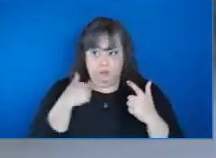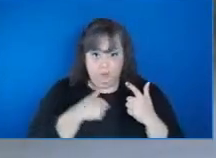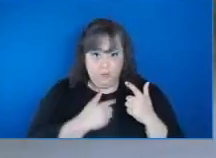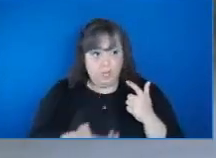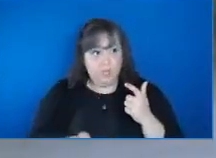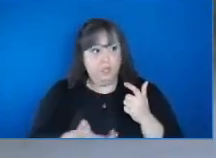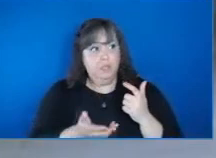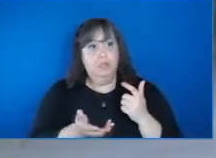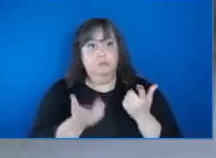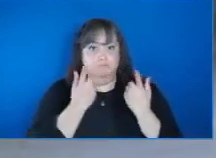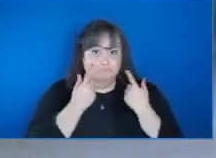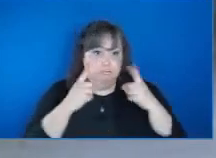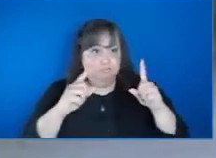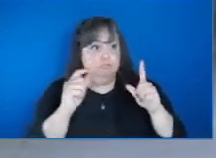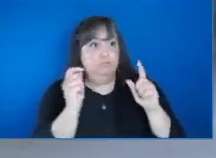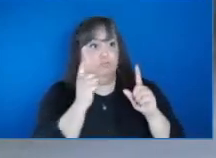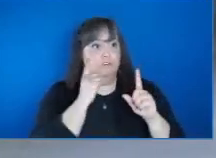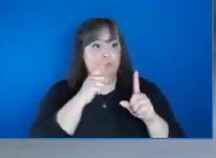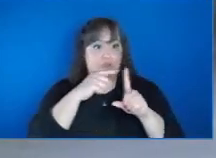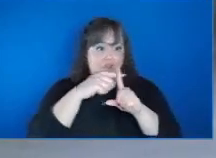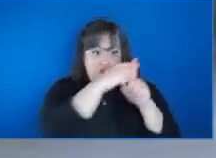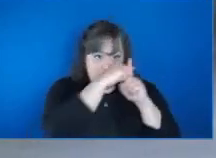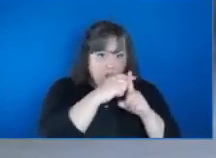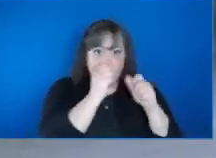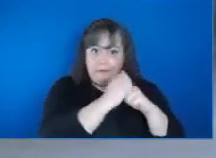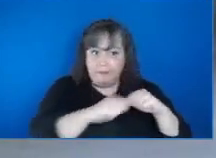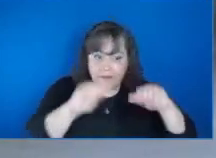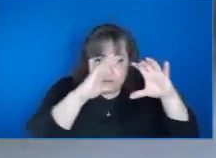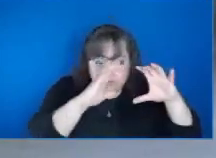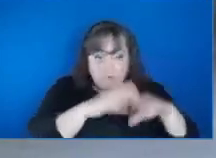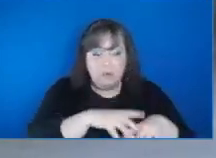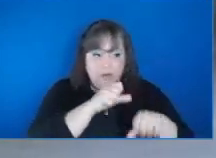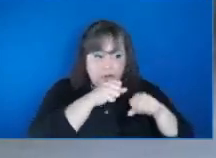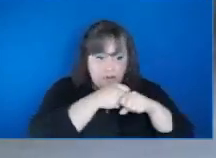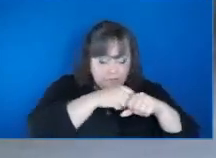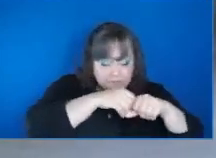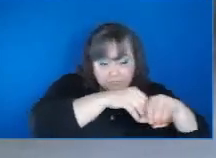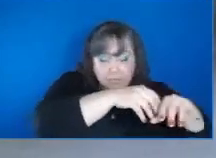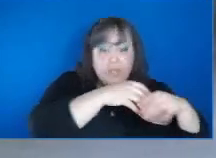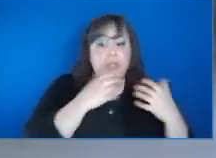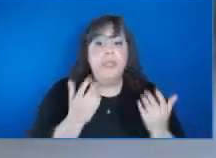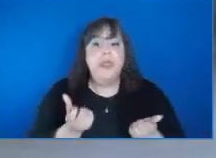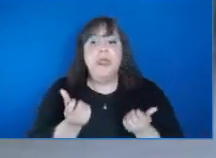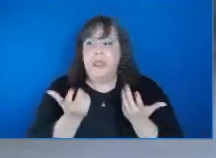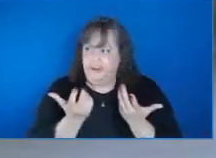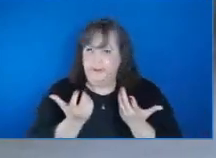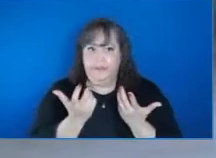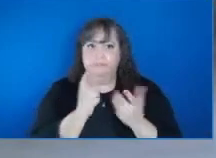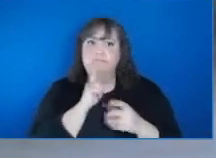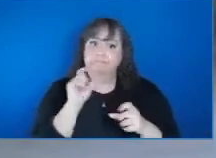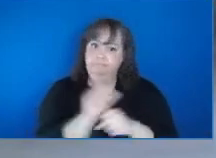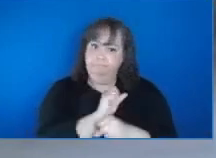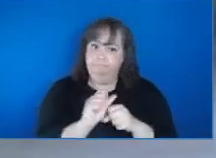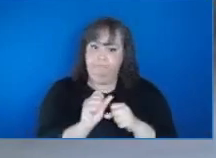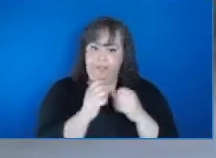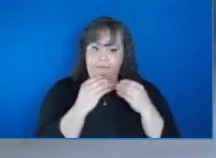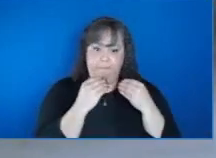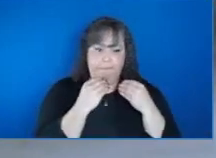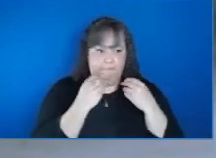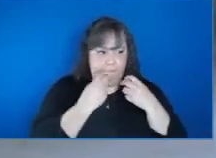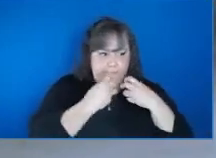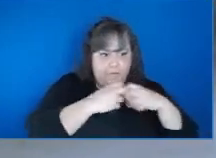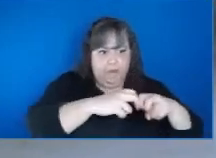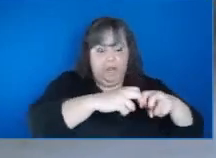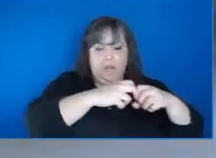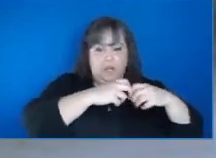it. And then we need to understand how well that momentum transfer actually happens. You know, we don't know necessarily if the